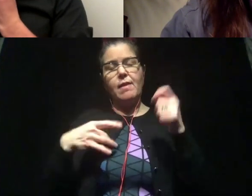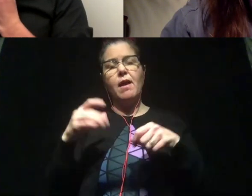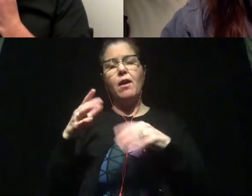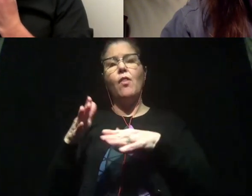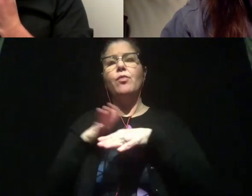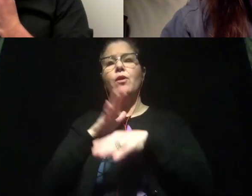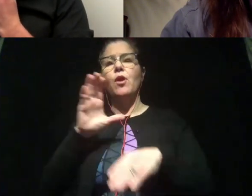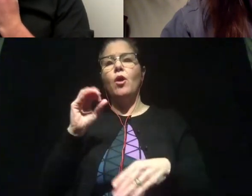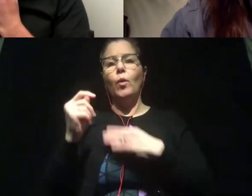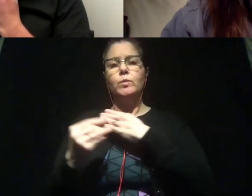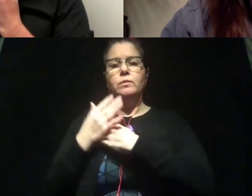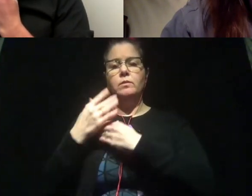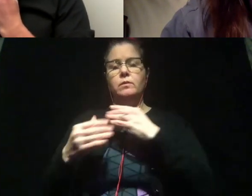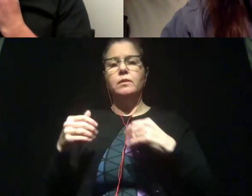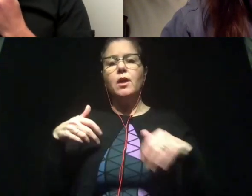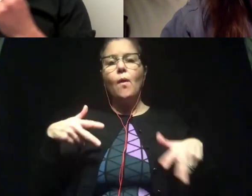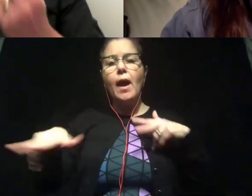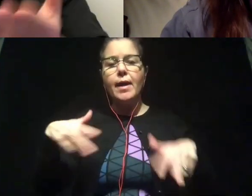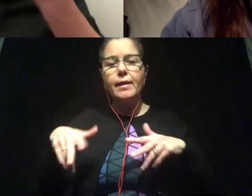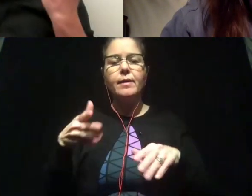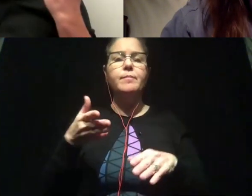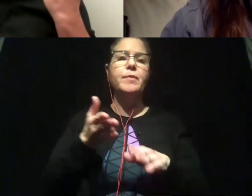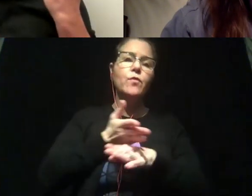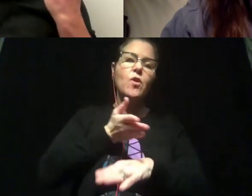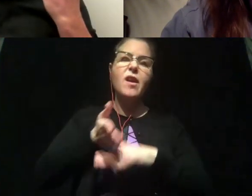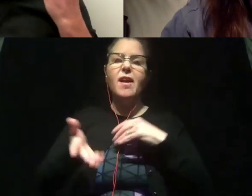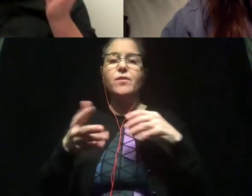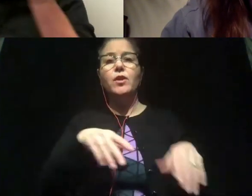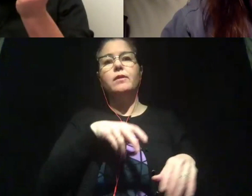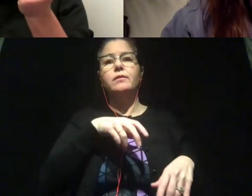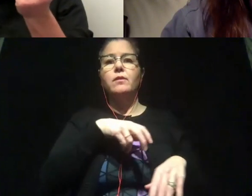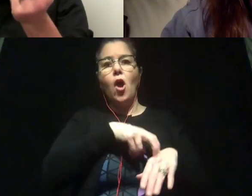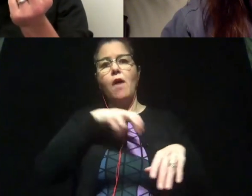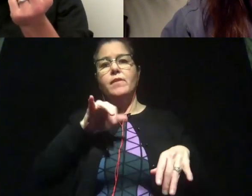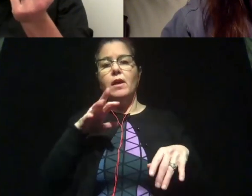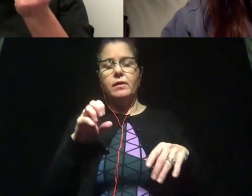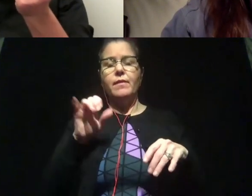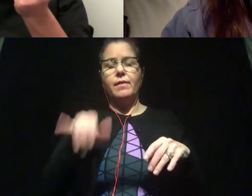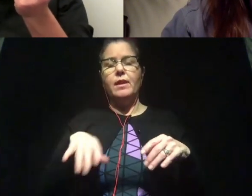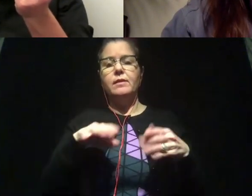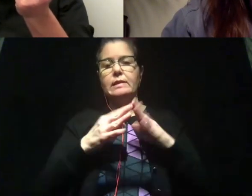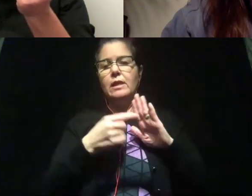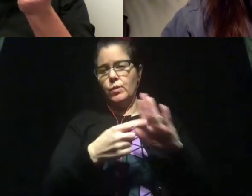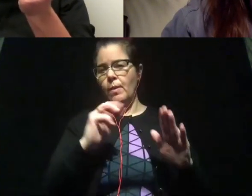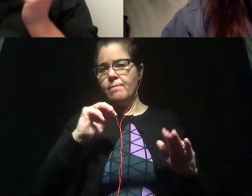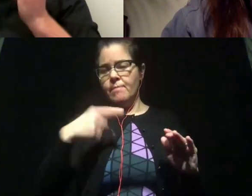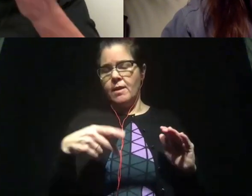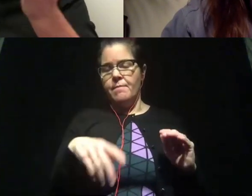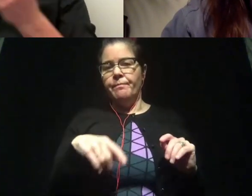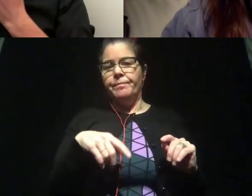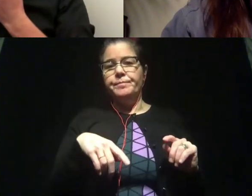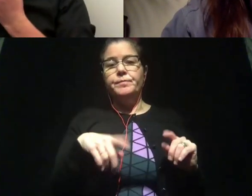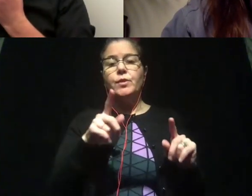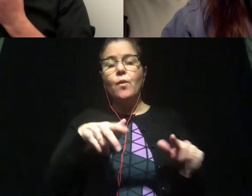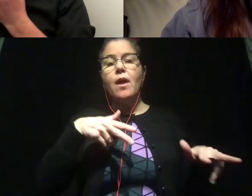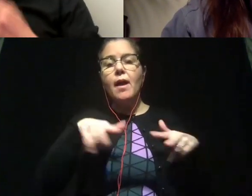to go out hiking sometimes before or after campaigns. When we get off the ice, we'll be in the town of Kangerlussuaq, and we get to go